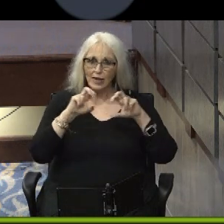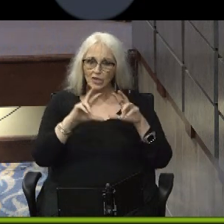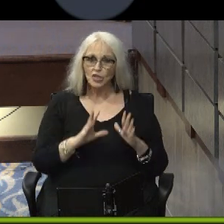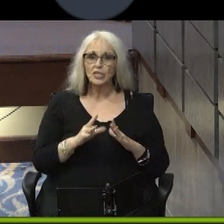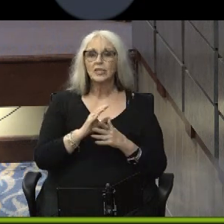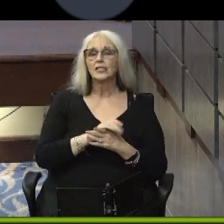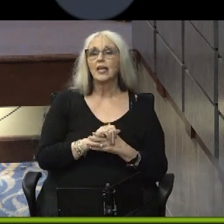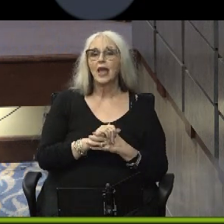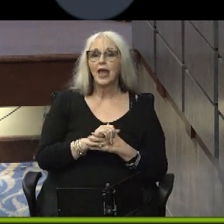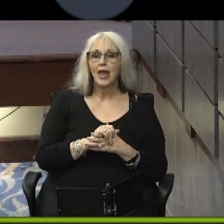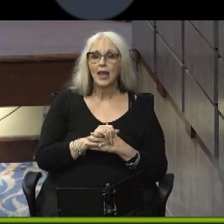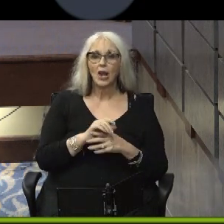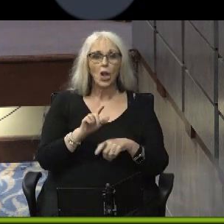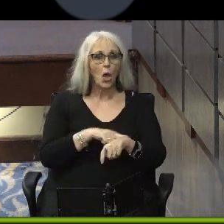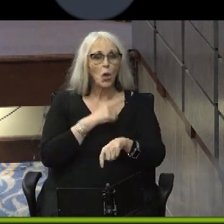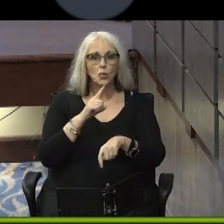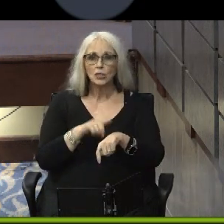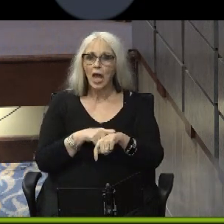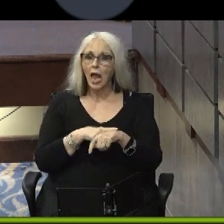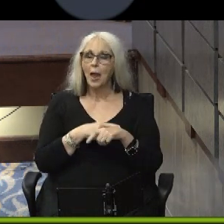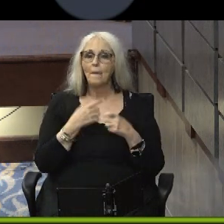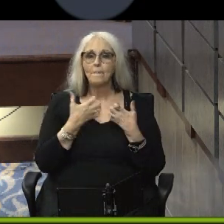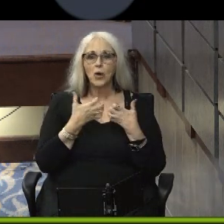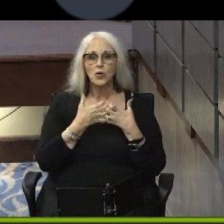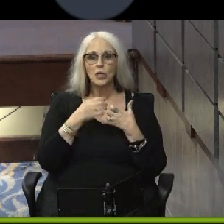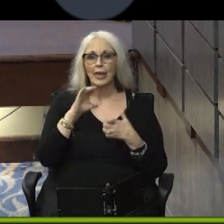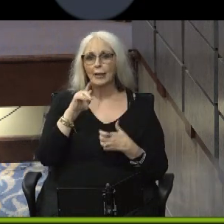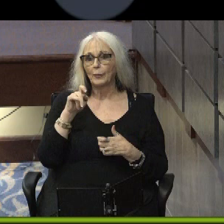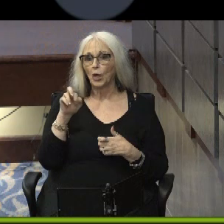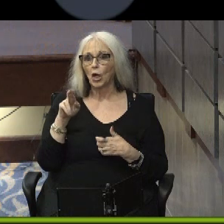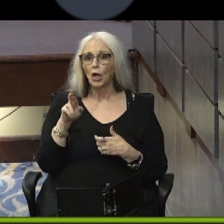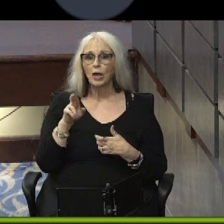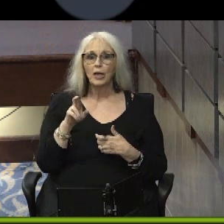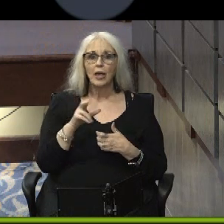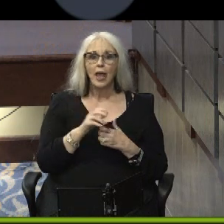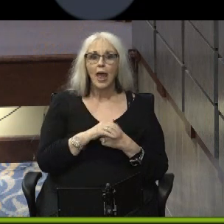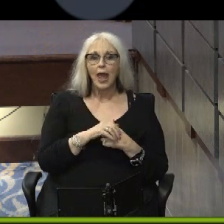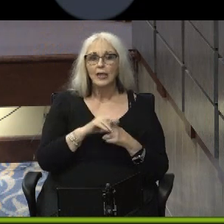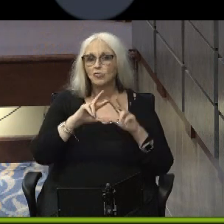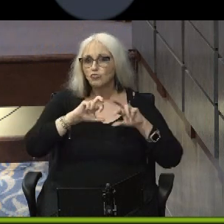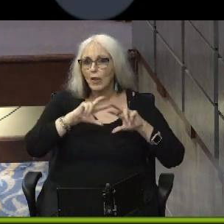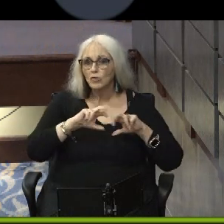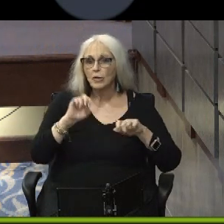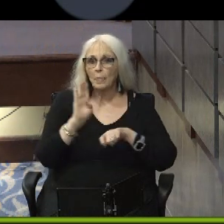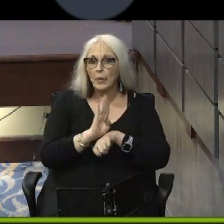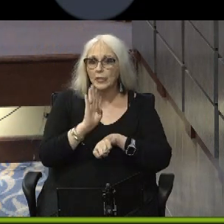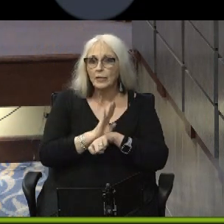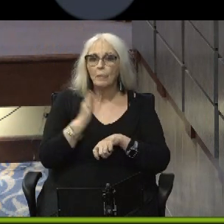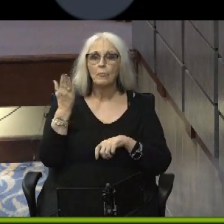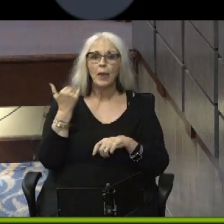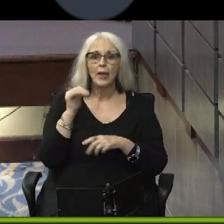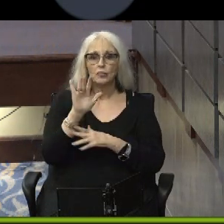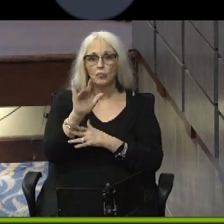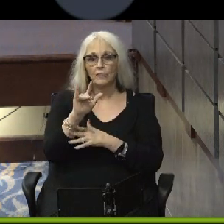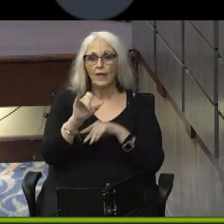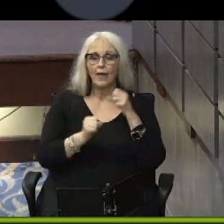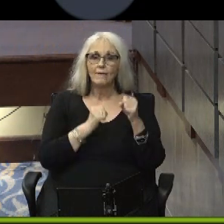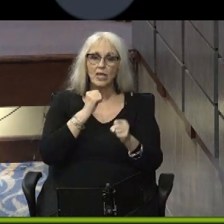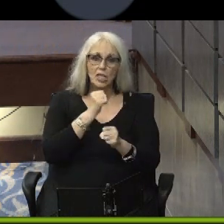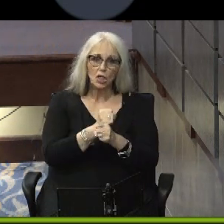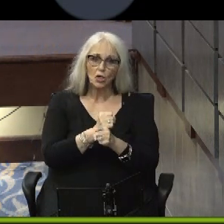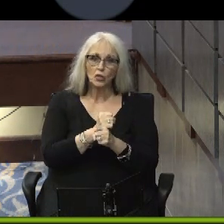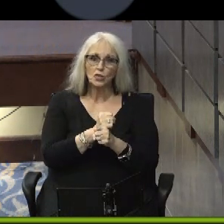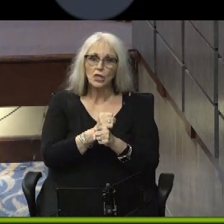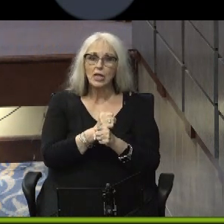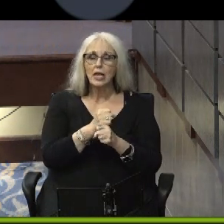Versive, and longtime partner of Loyal Caspar. I've had the pleasure of running strategy businesses for the last 25 years. And at